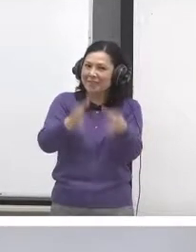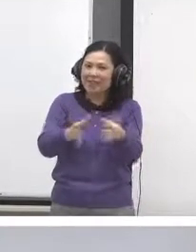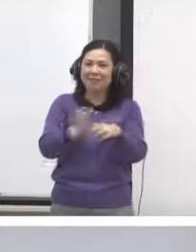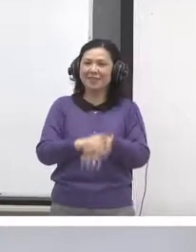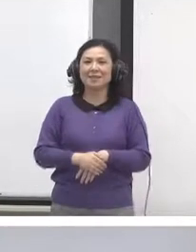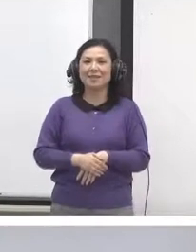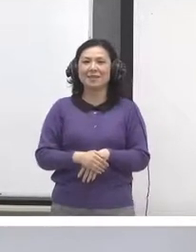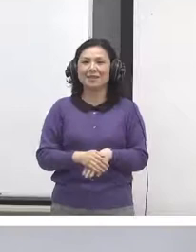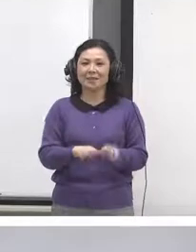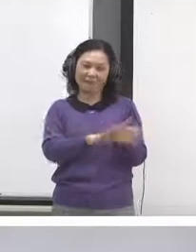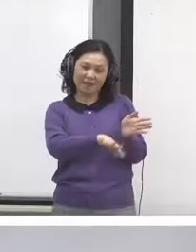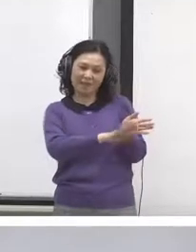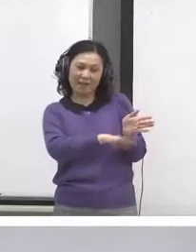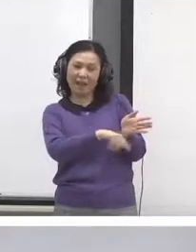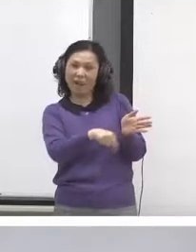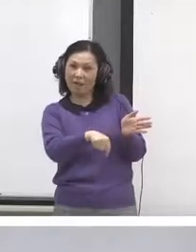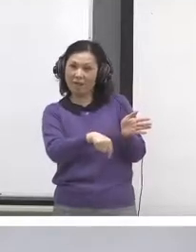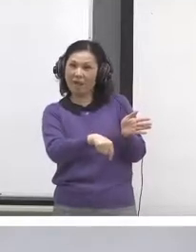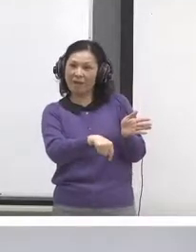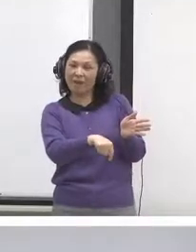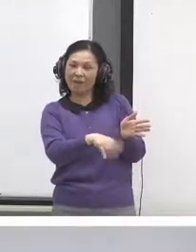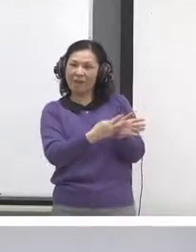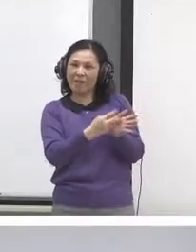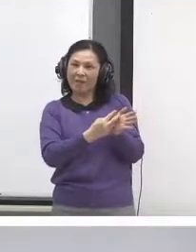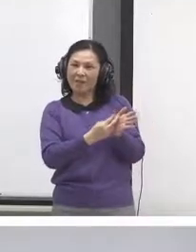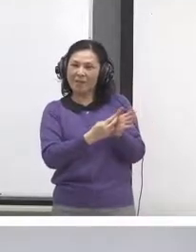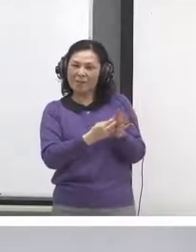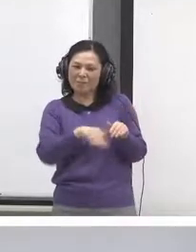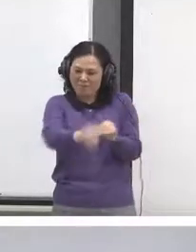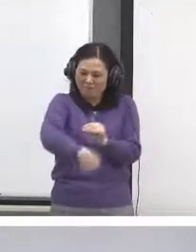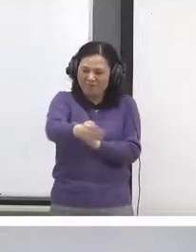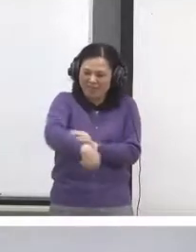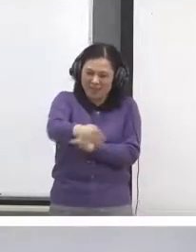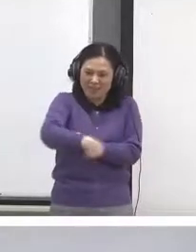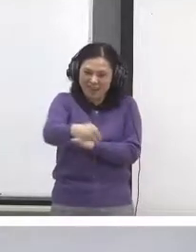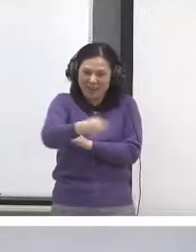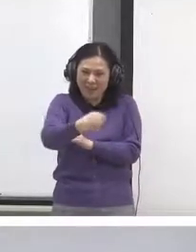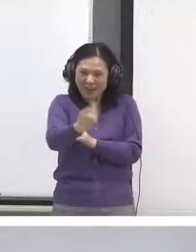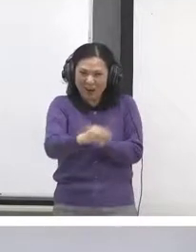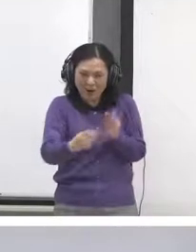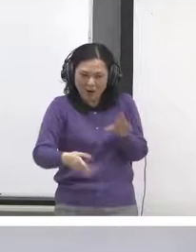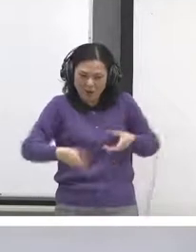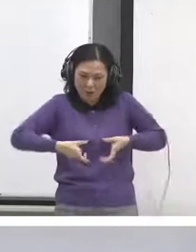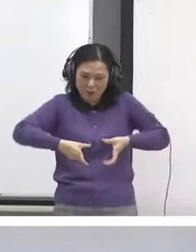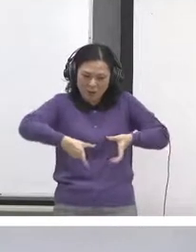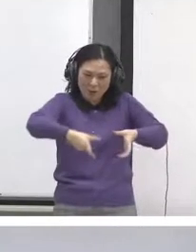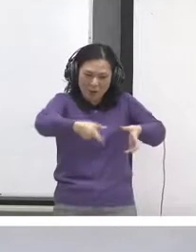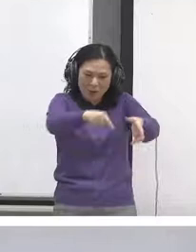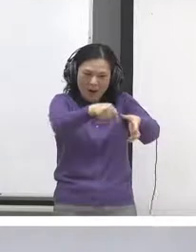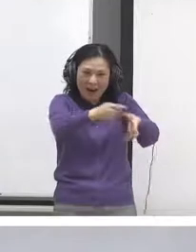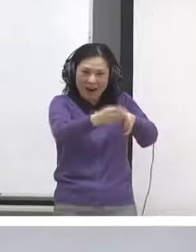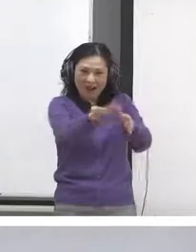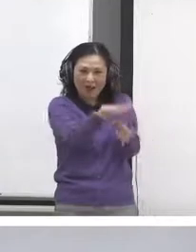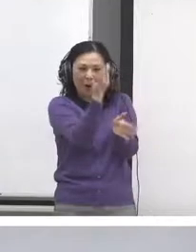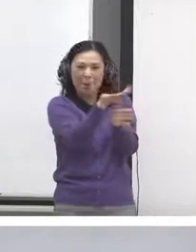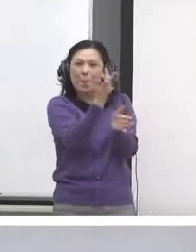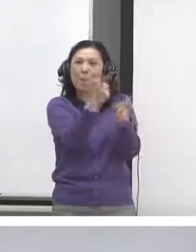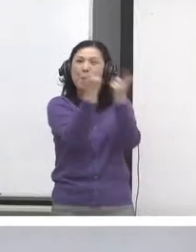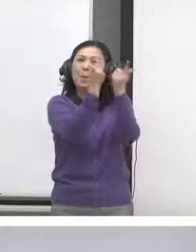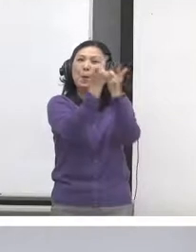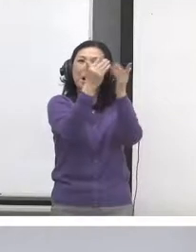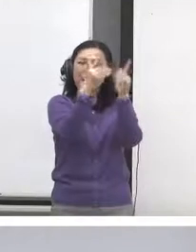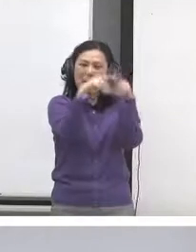artificial fish into it. I say, what? Are you kidding? Then we say, yeah, we should make, we